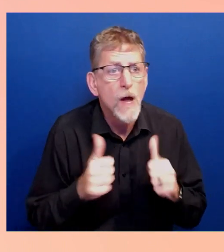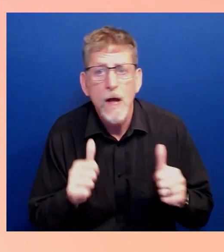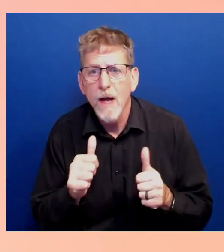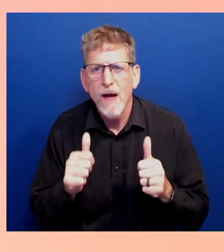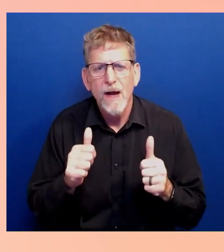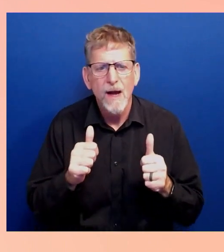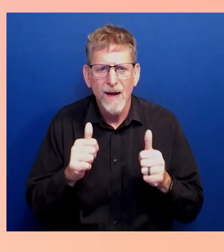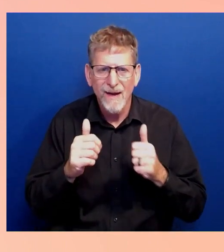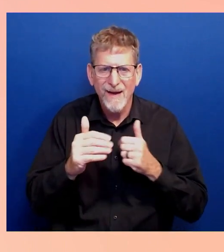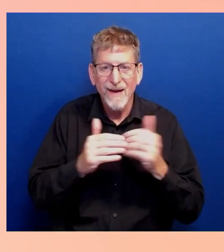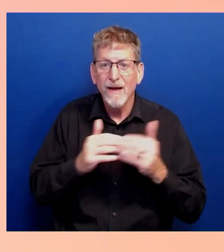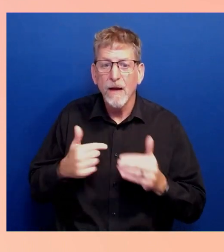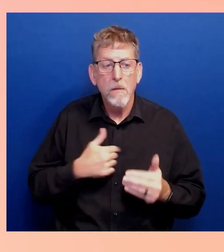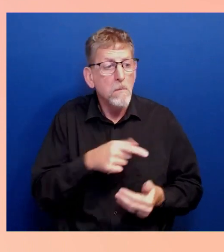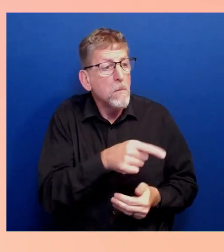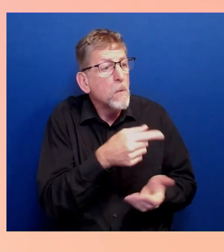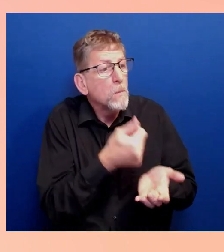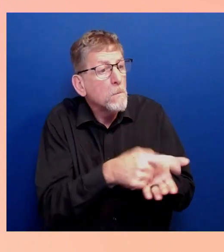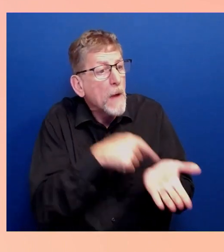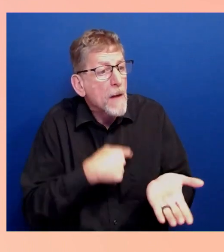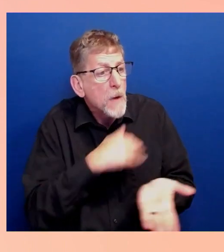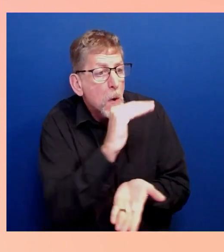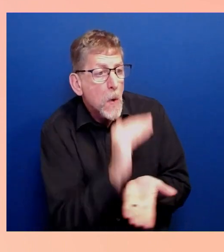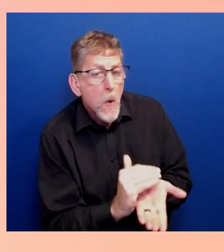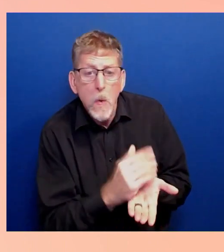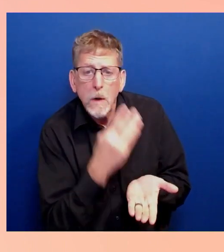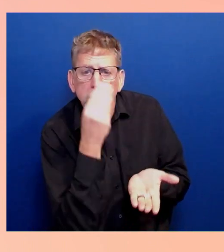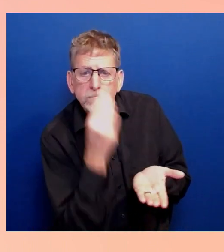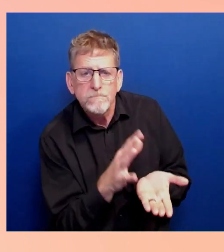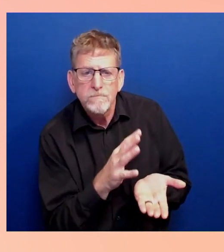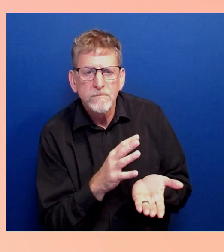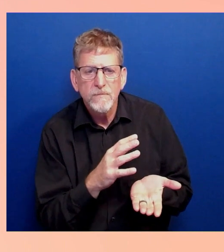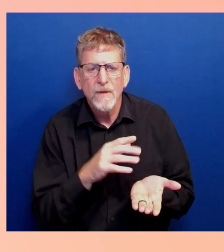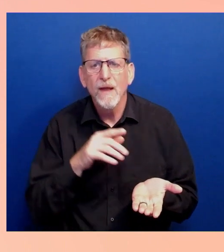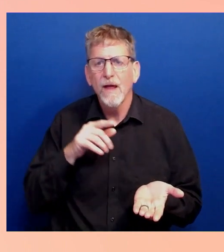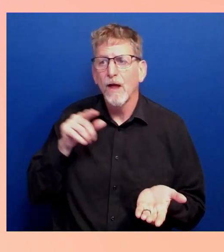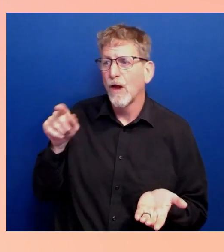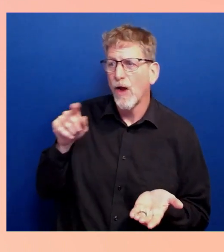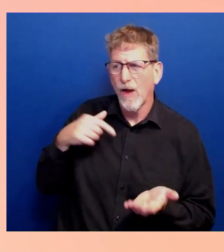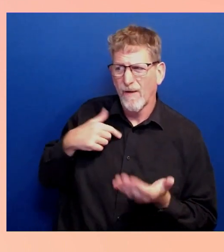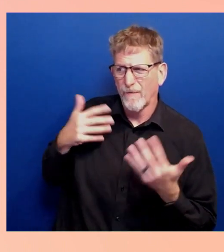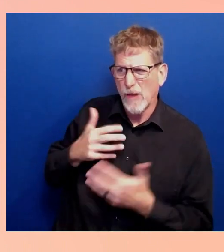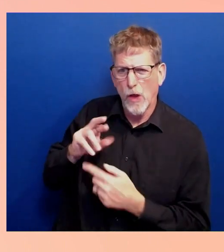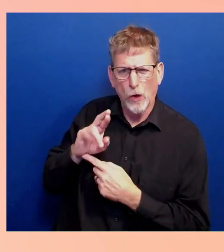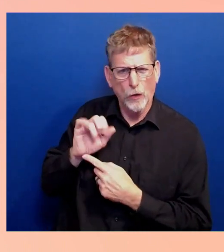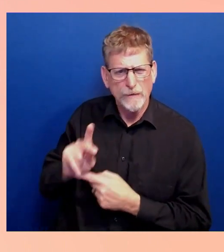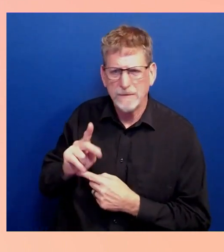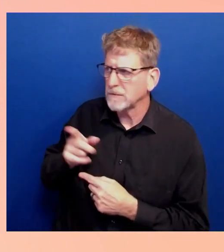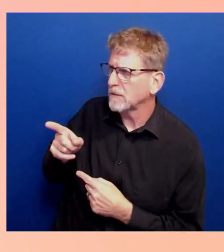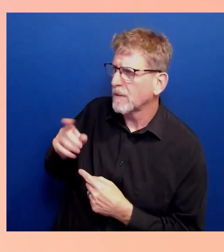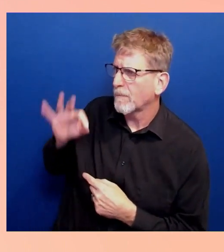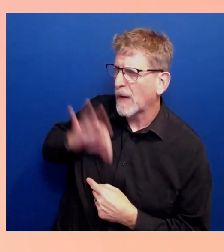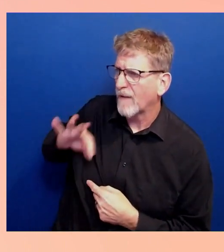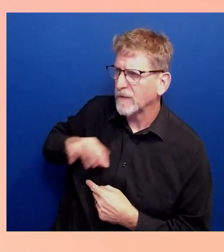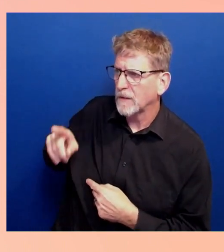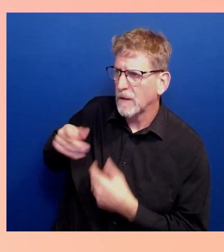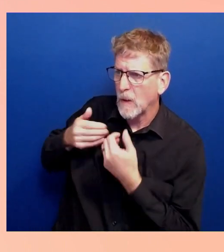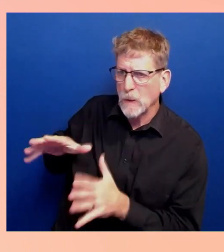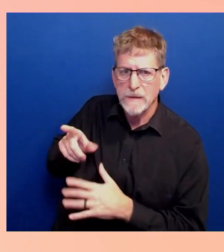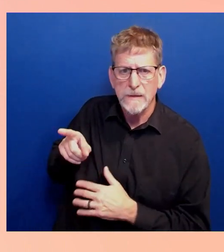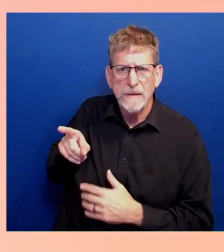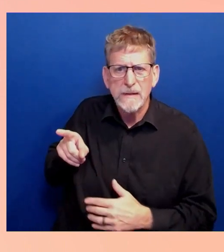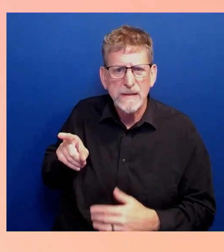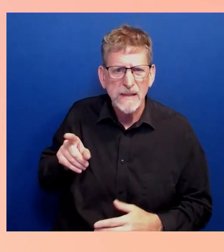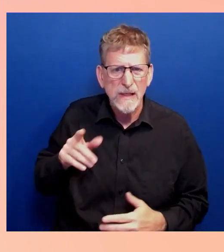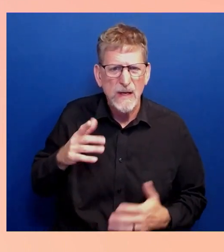jobs in this country will risk my benefit status, why would I take that risk knowing that I could easily be fired,